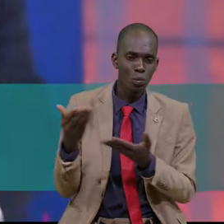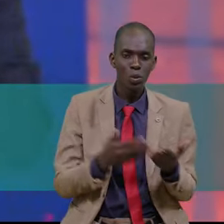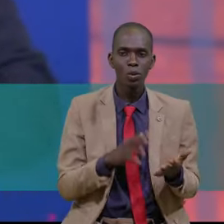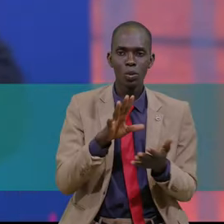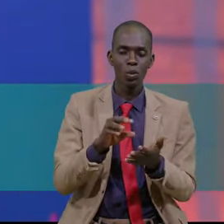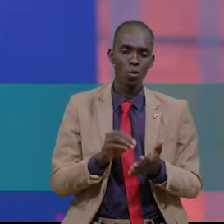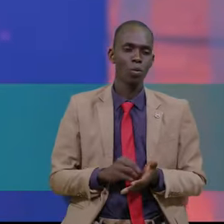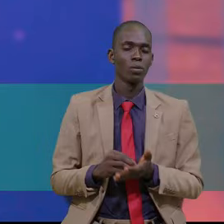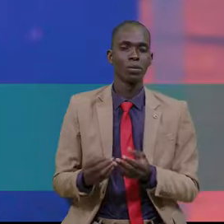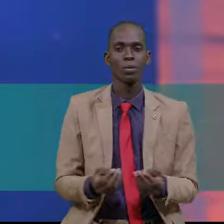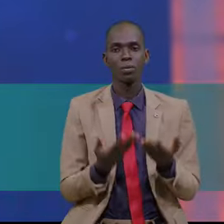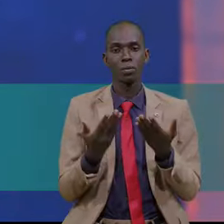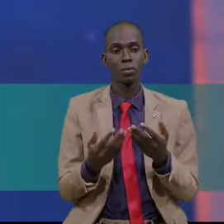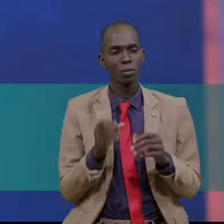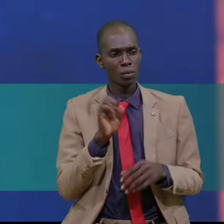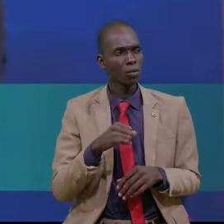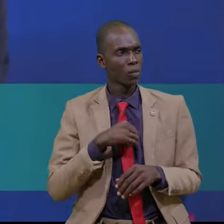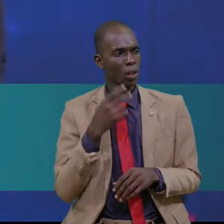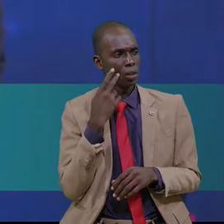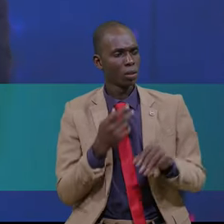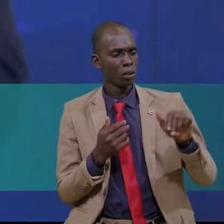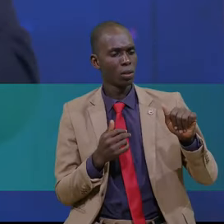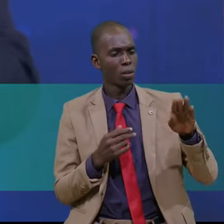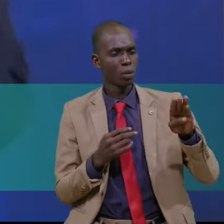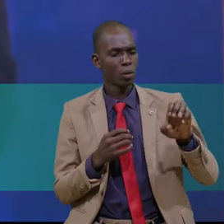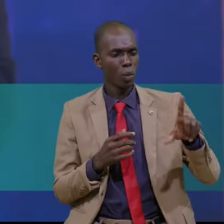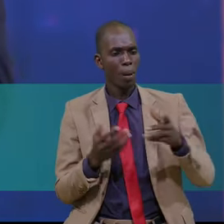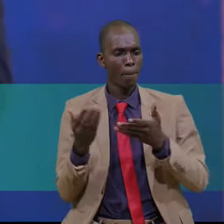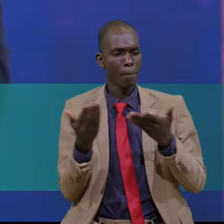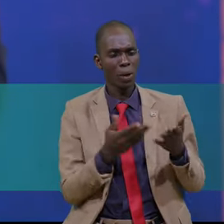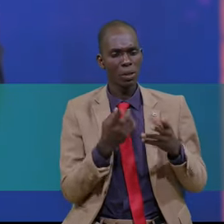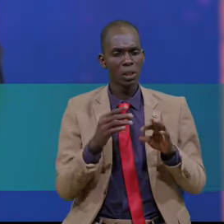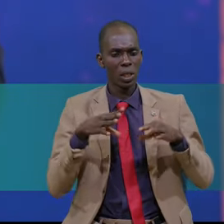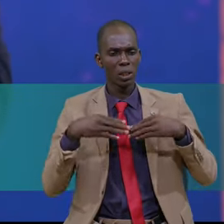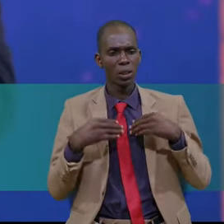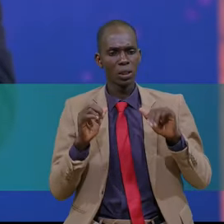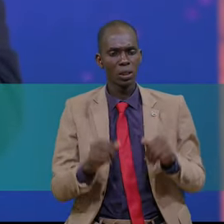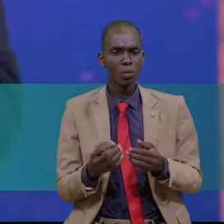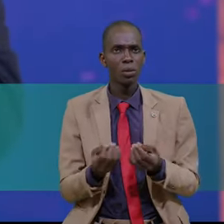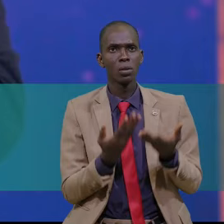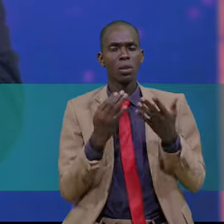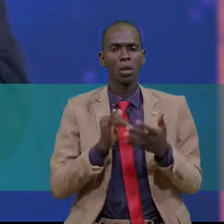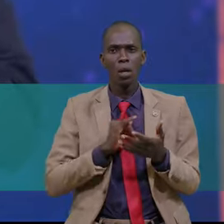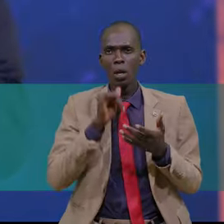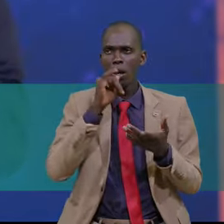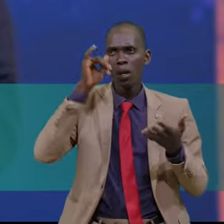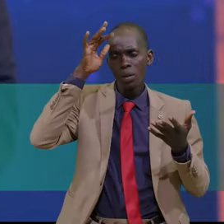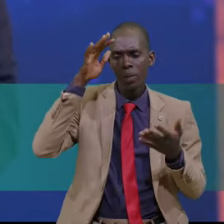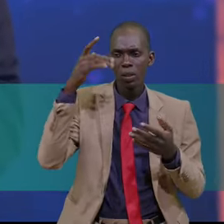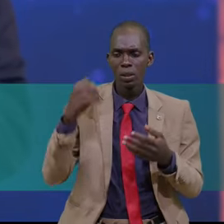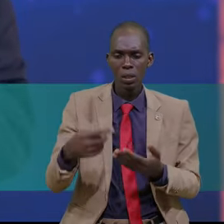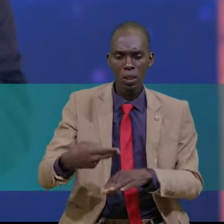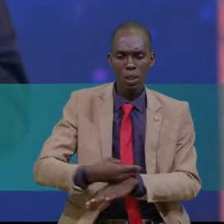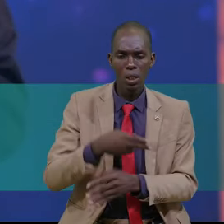see see Abel brought the acceptable sacrifice and looking for to the lamb that is slain for the